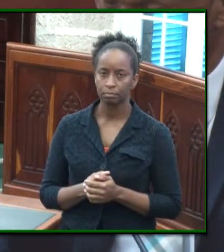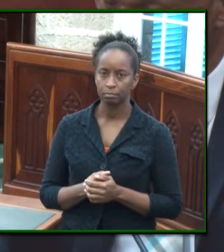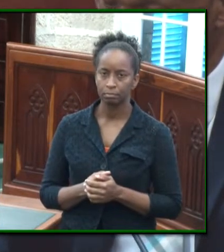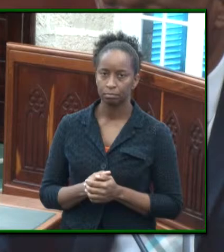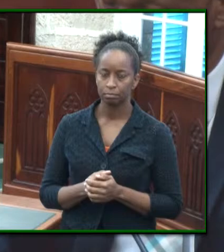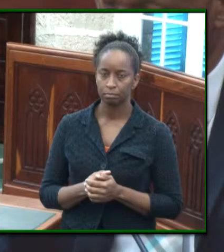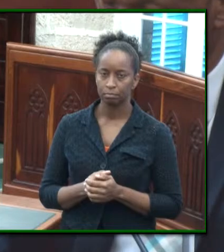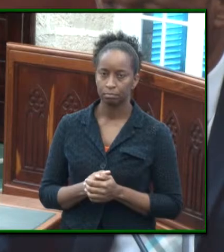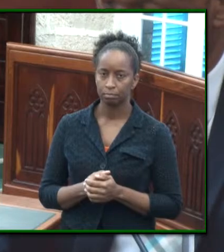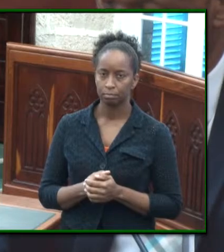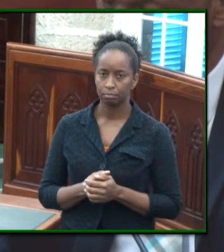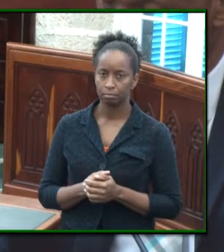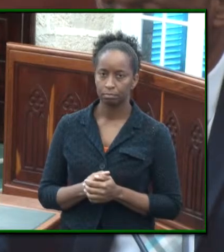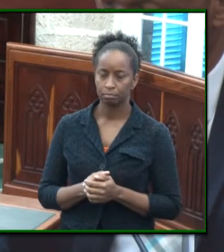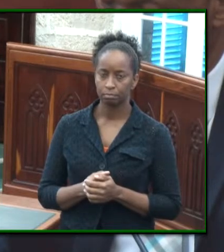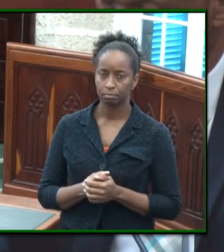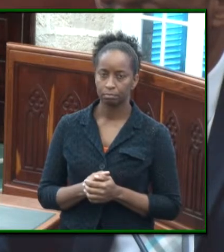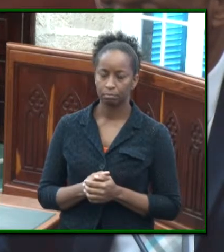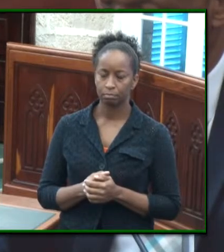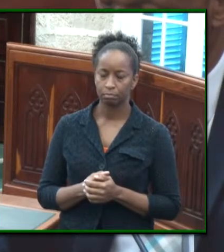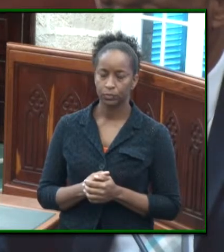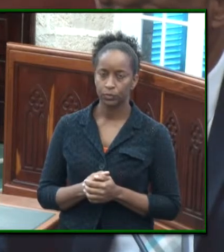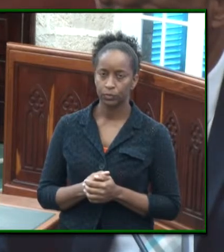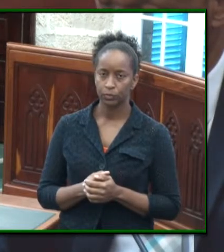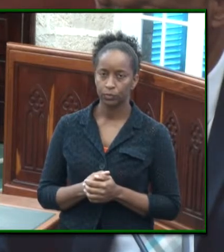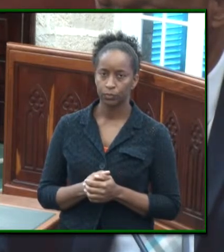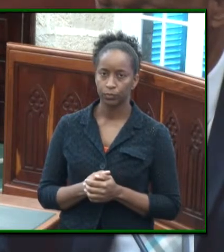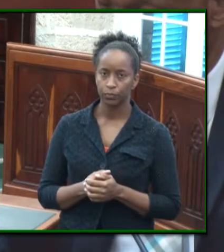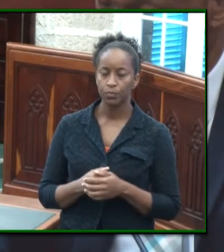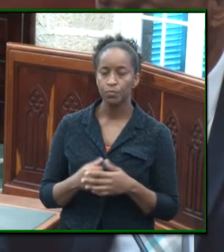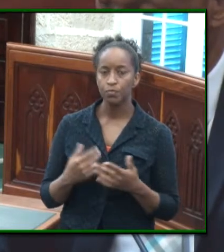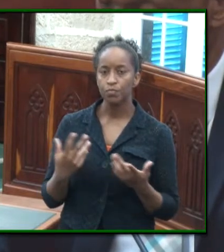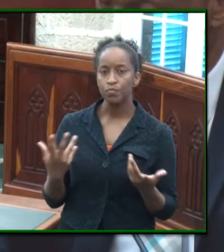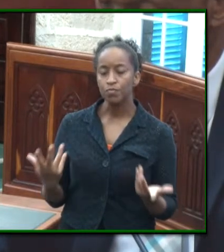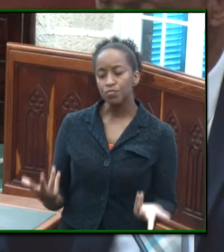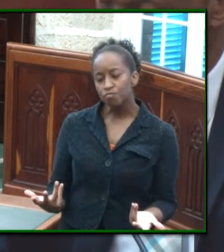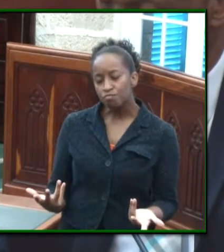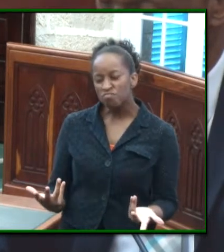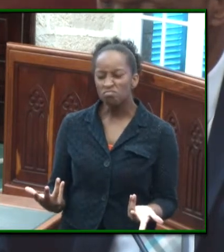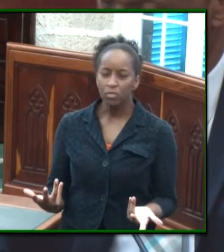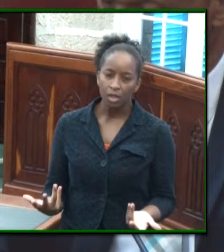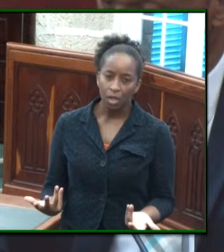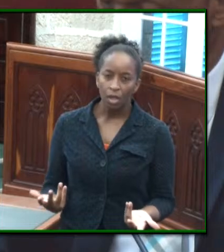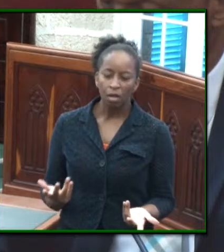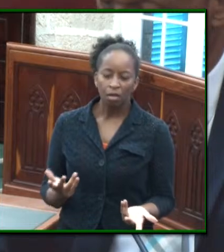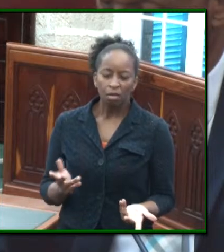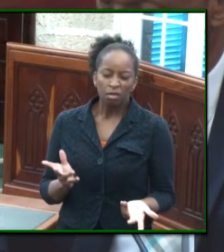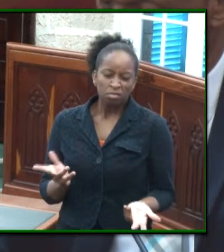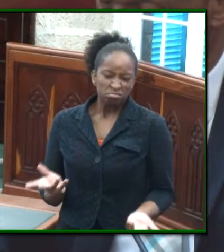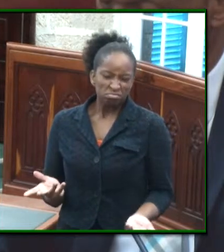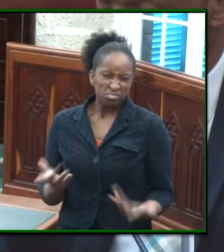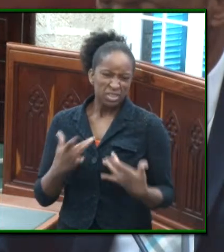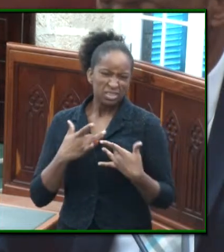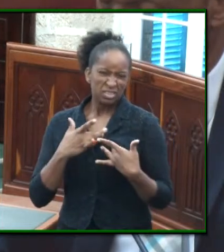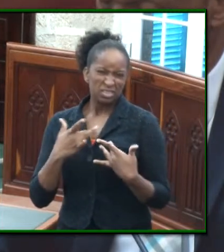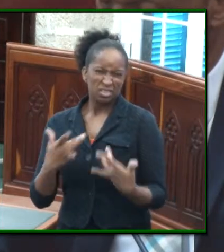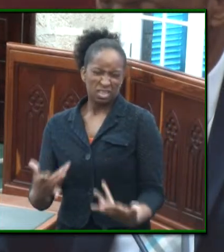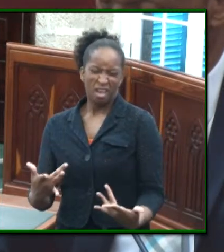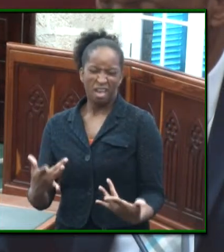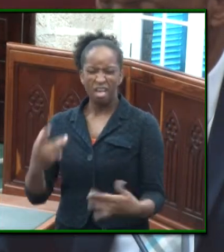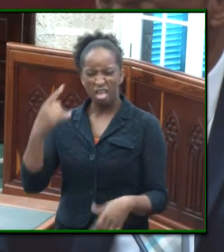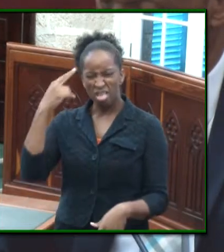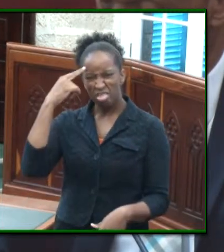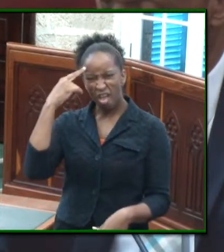number of people will sit back and say, man, the court's slow and you know, we expect that's how